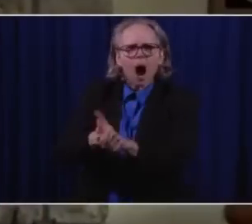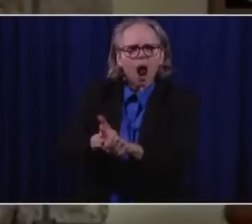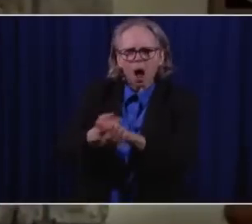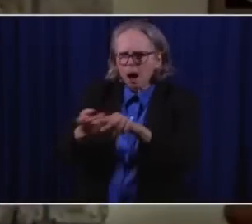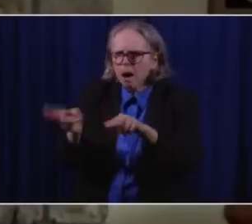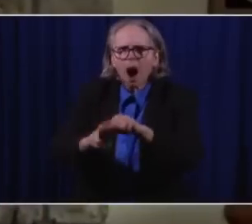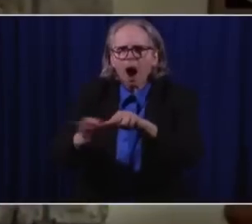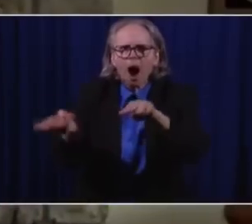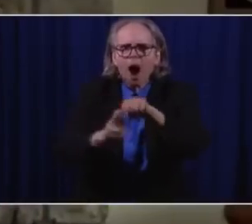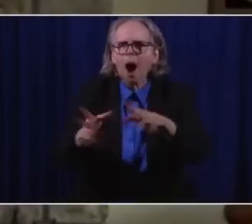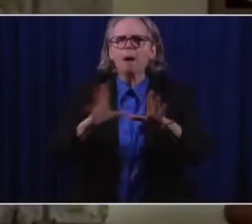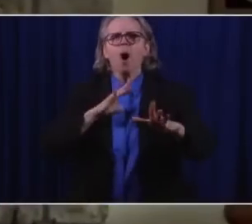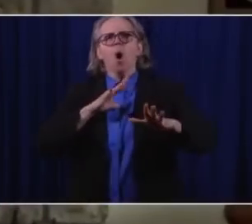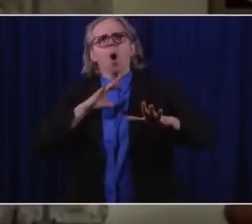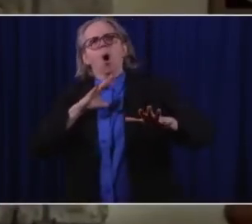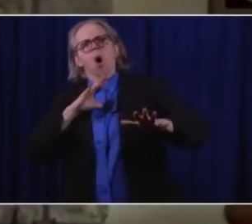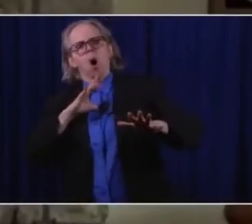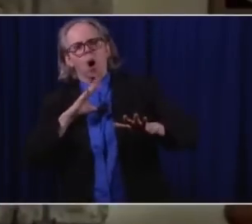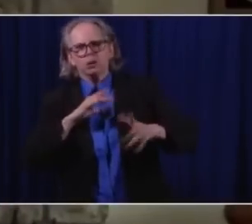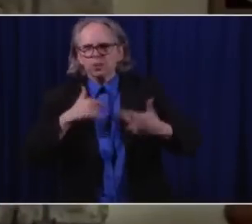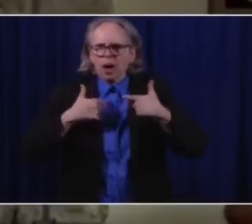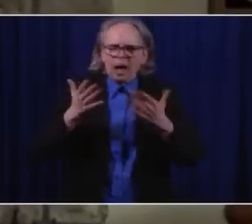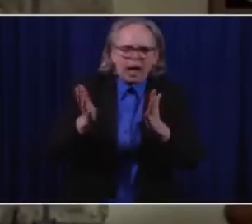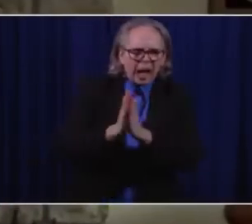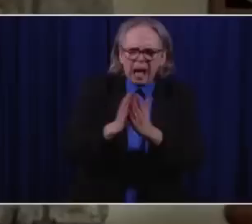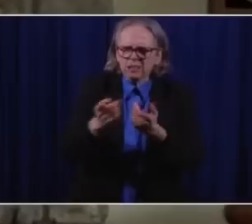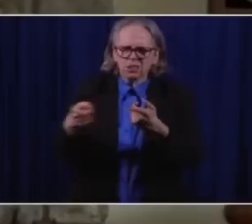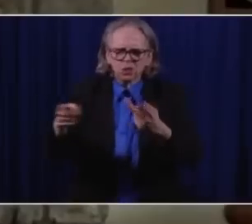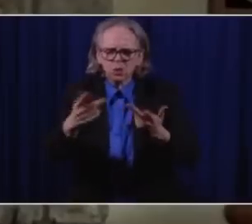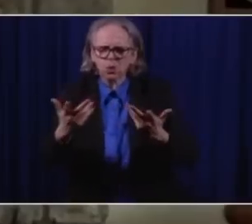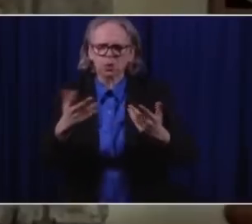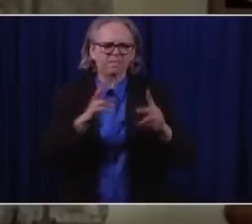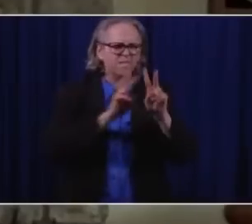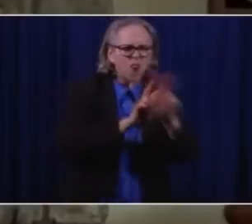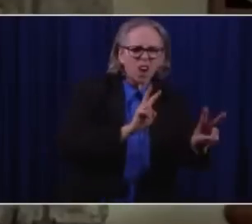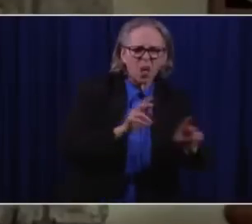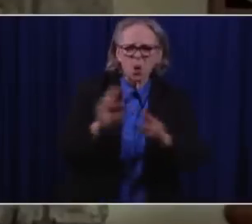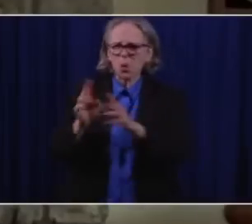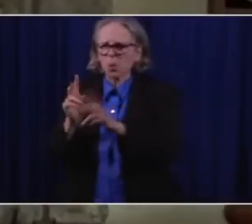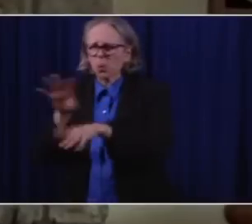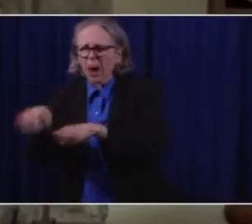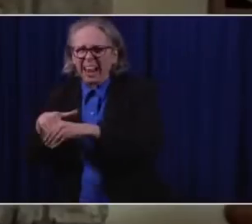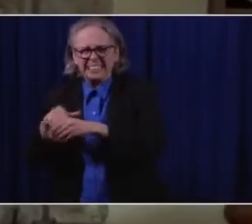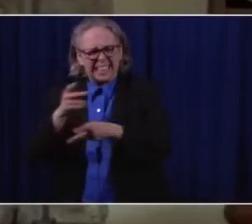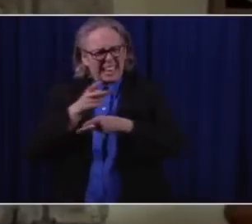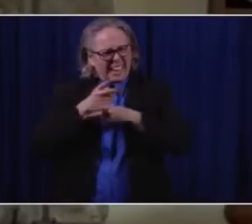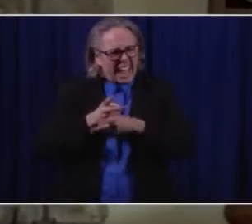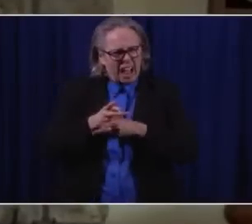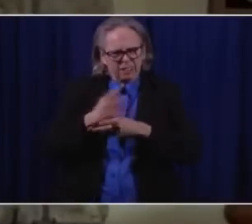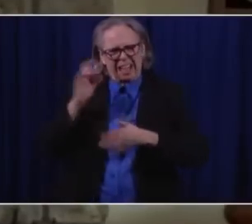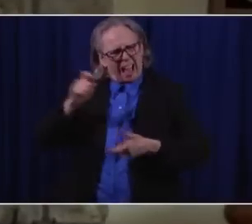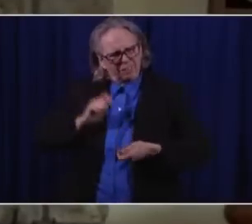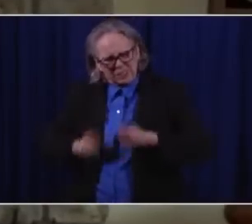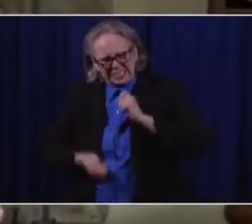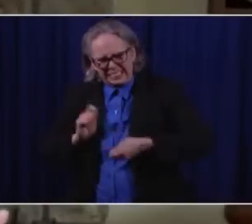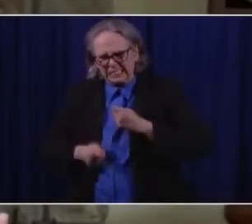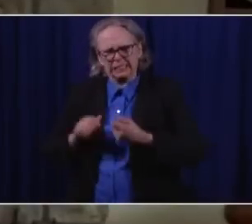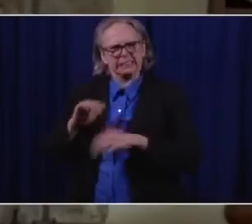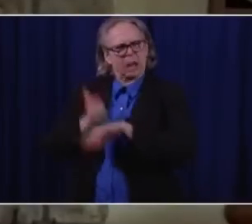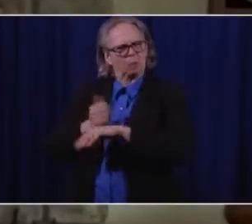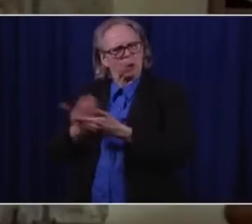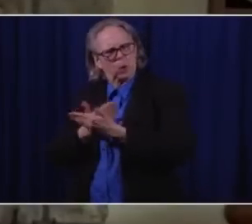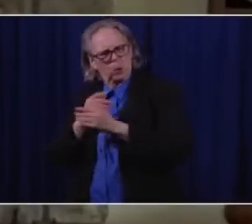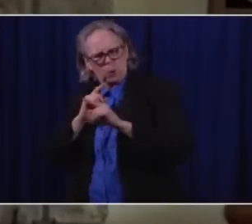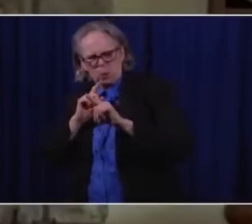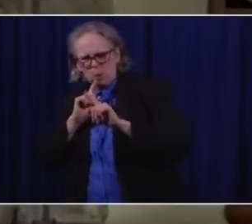these with funerals. Got to be very careful with weddings. We put new orders on in regard to that. We put the order